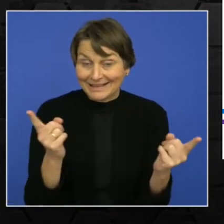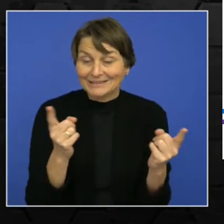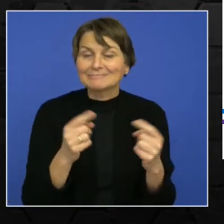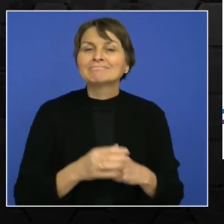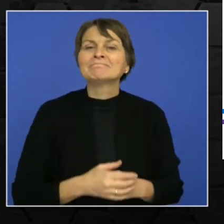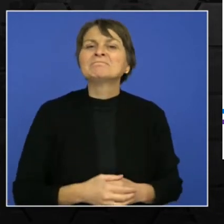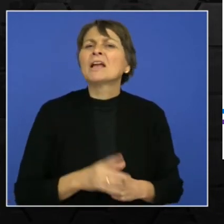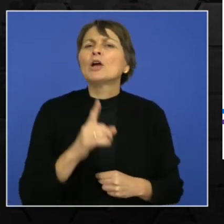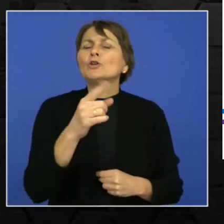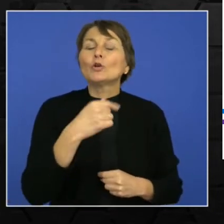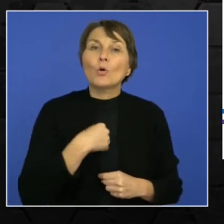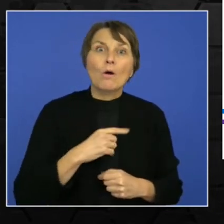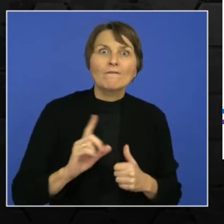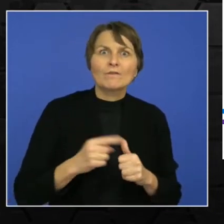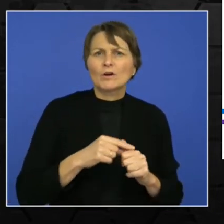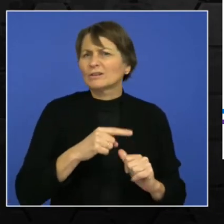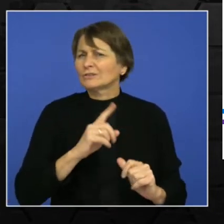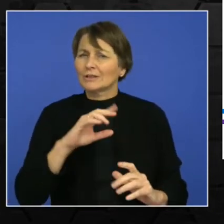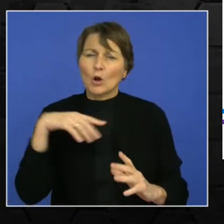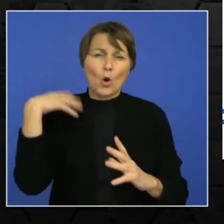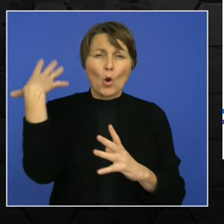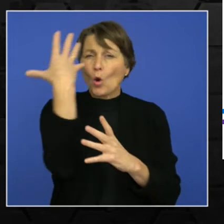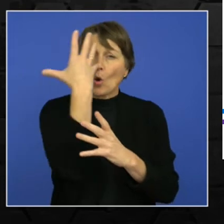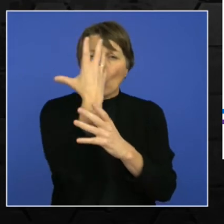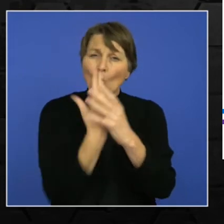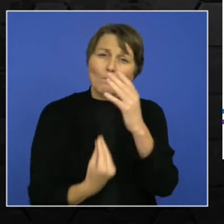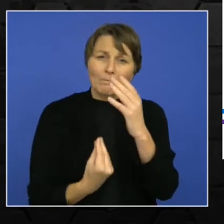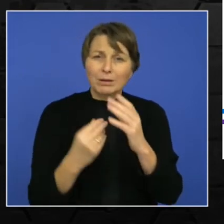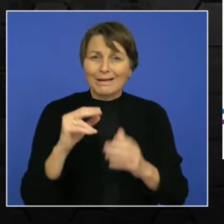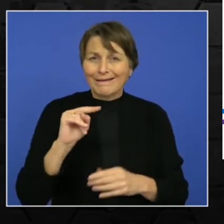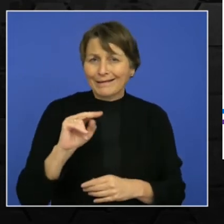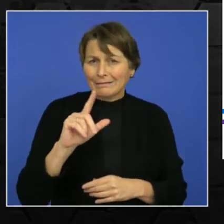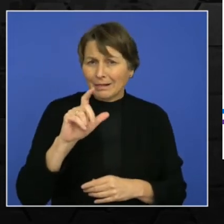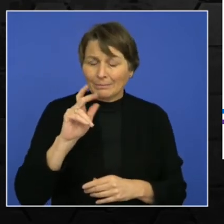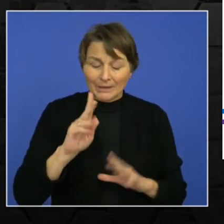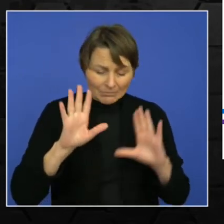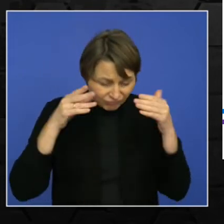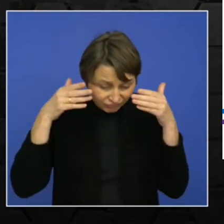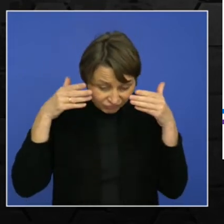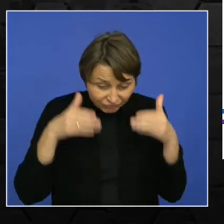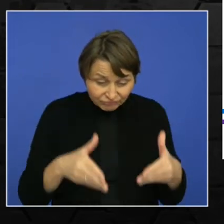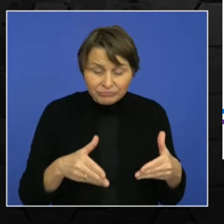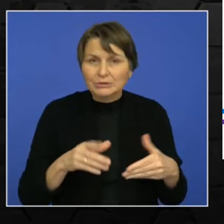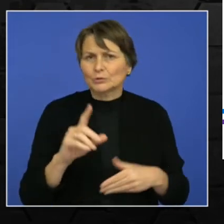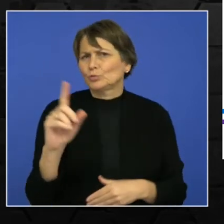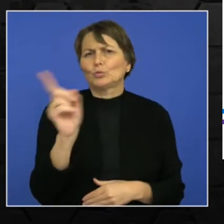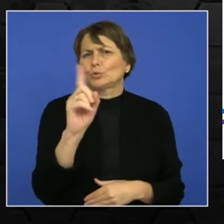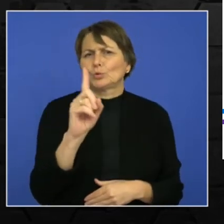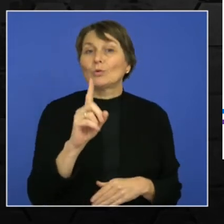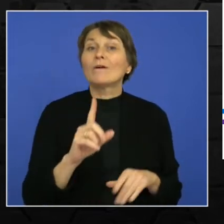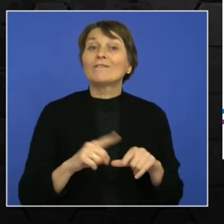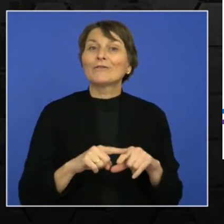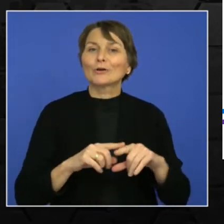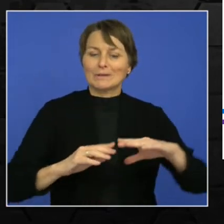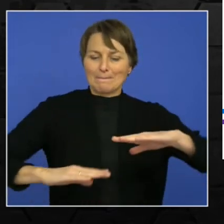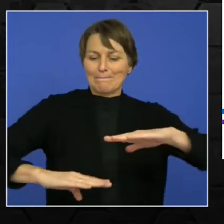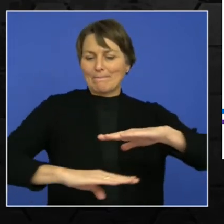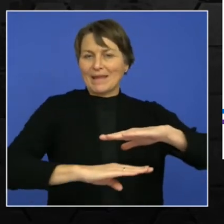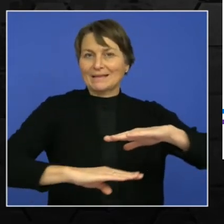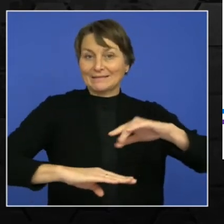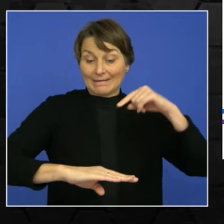dive into NLP. You should first like focus on your foundations and get a